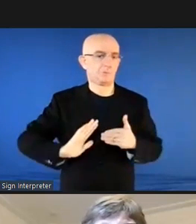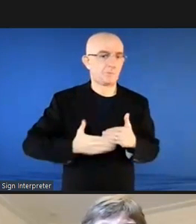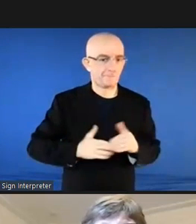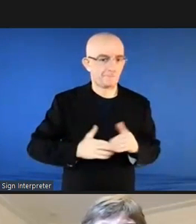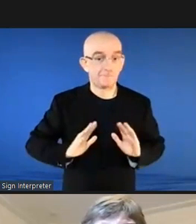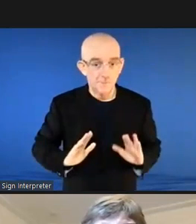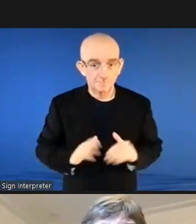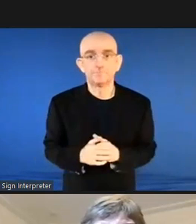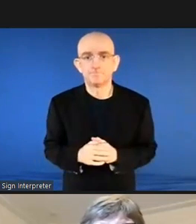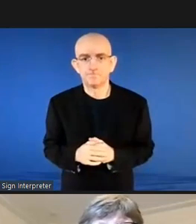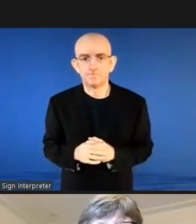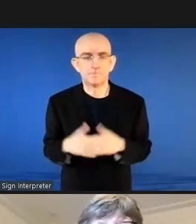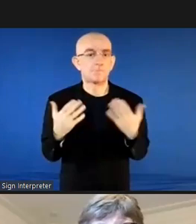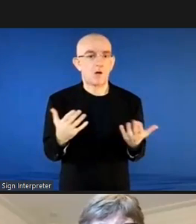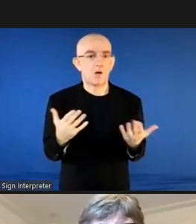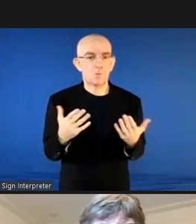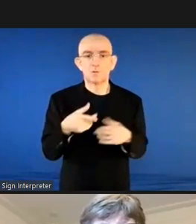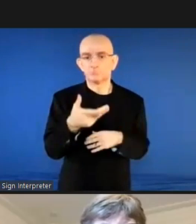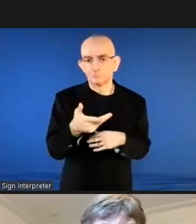need to go, that is absolutely fine.